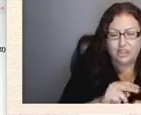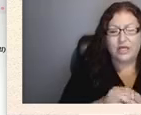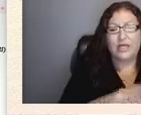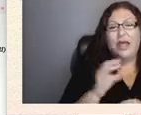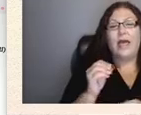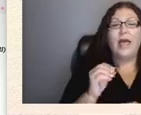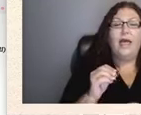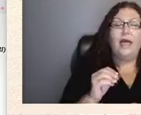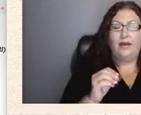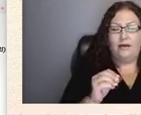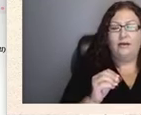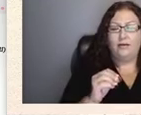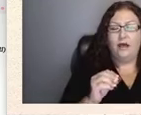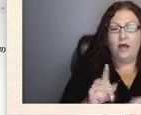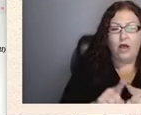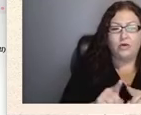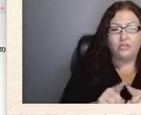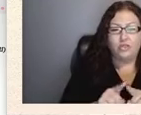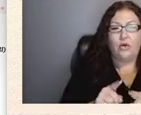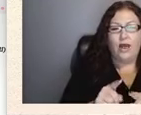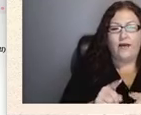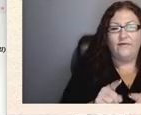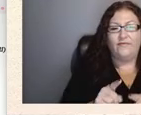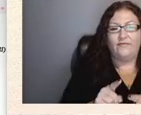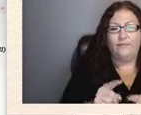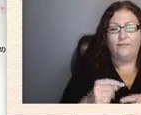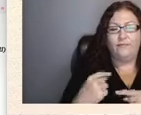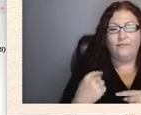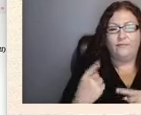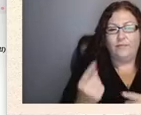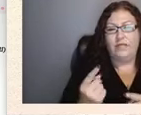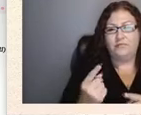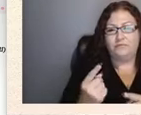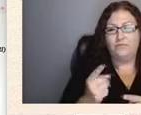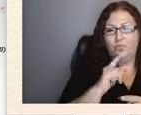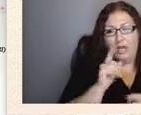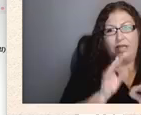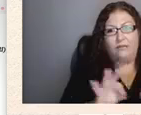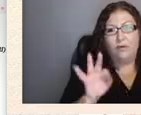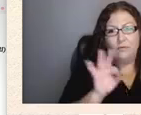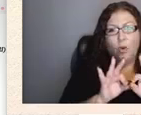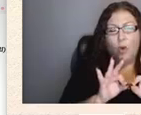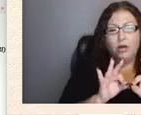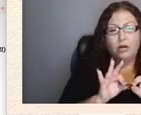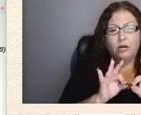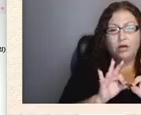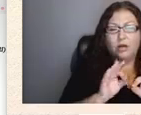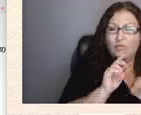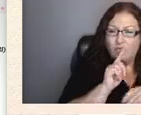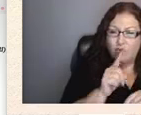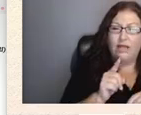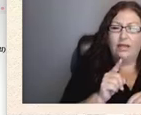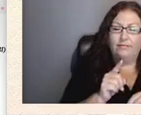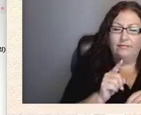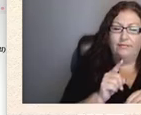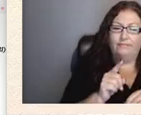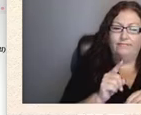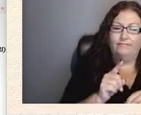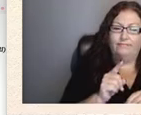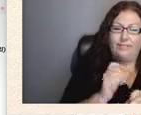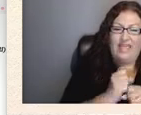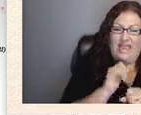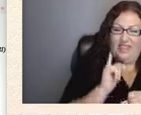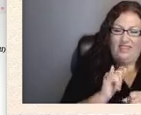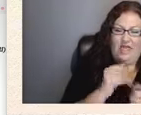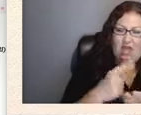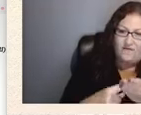have been instrumental in really bringing that conversation to every state